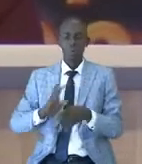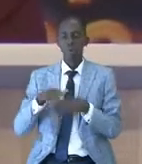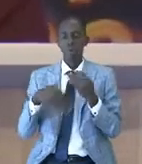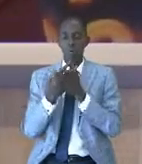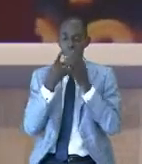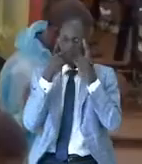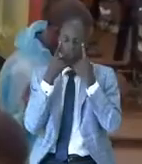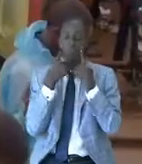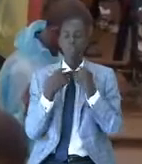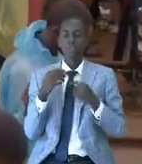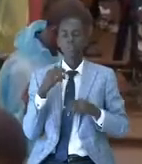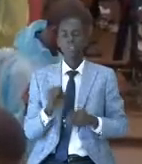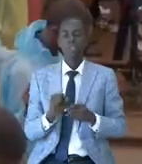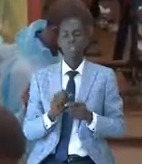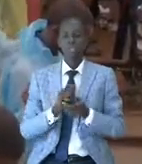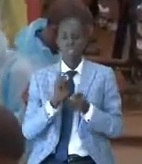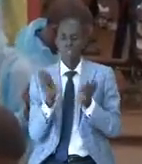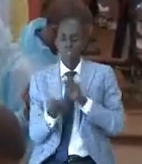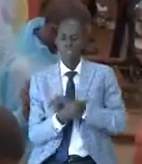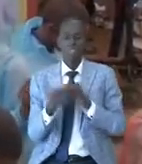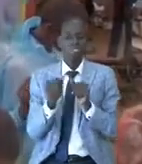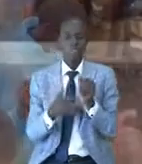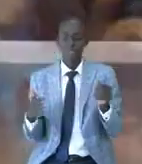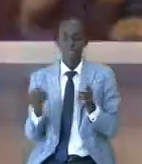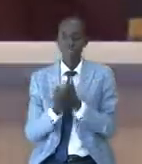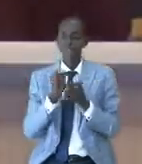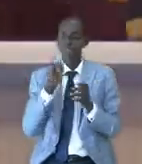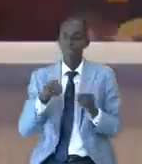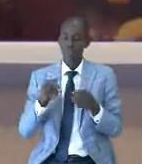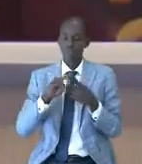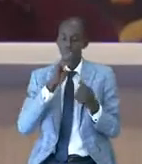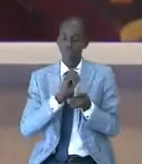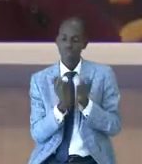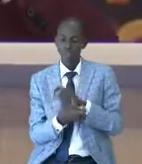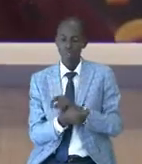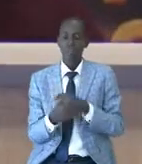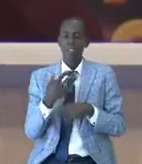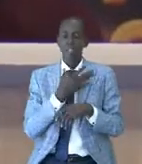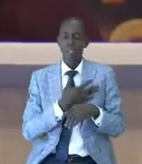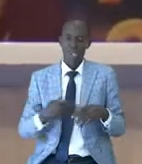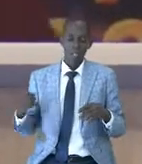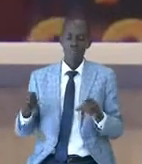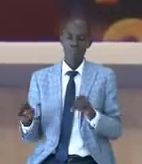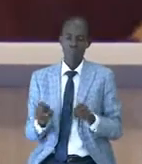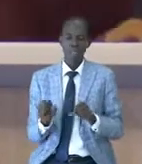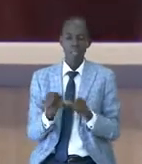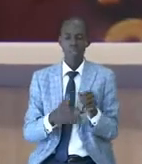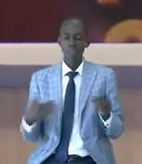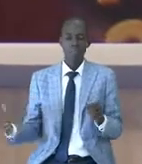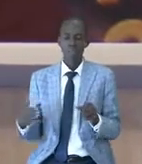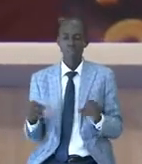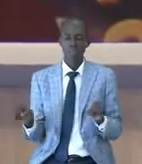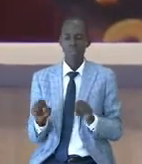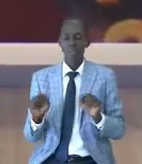away. Change everything changeable and shake everything shakeable out of